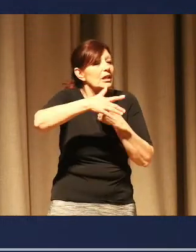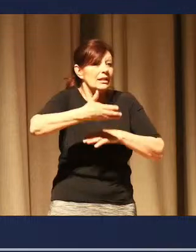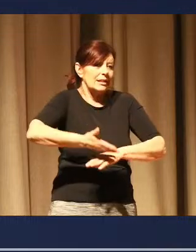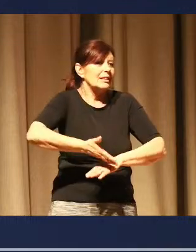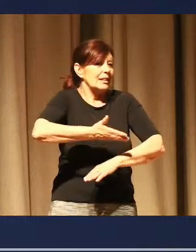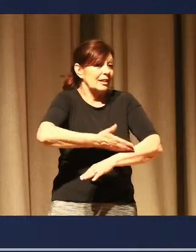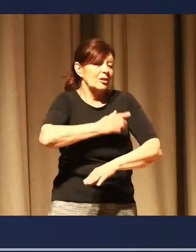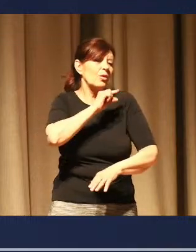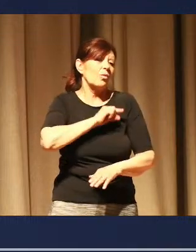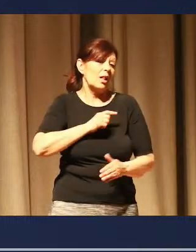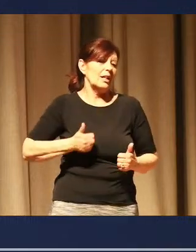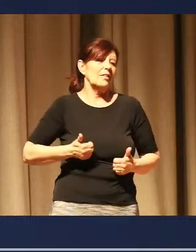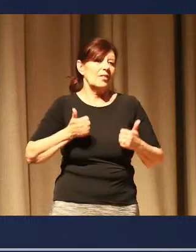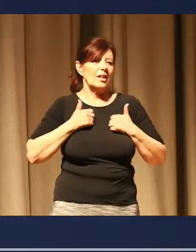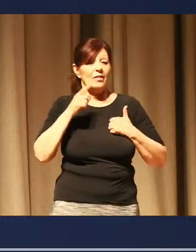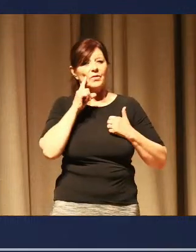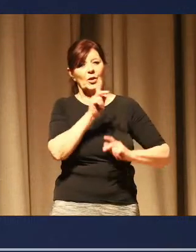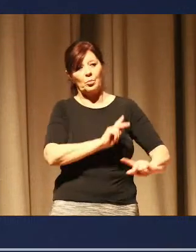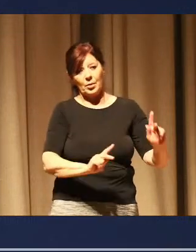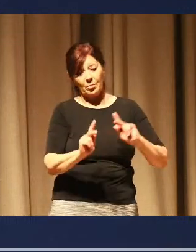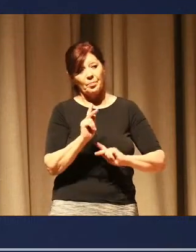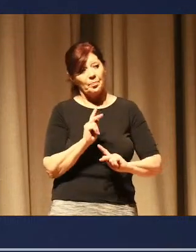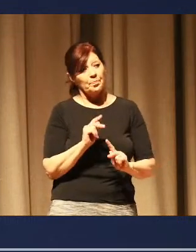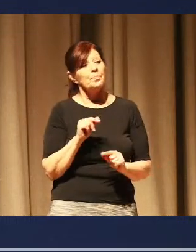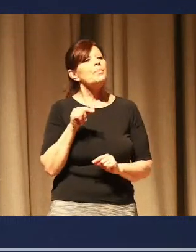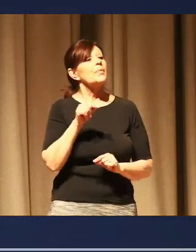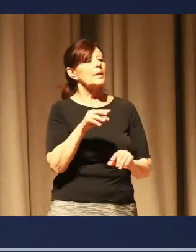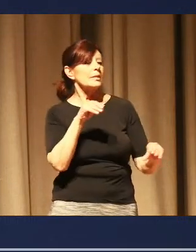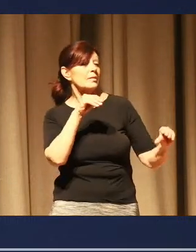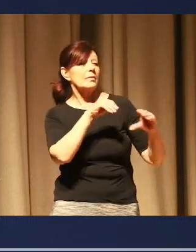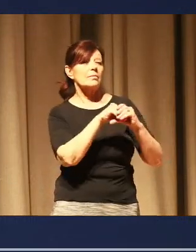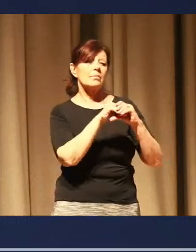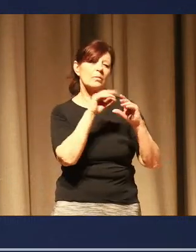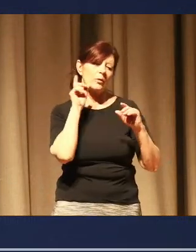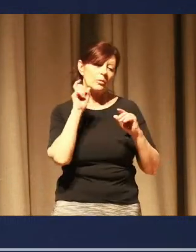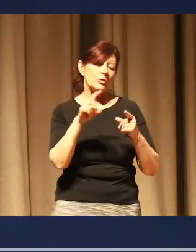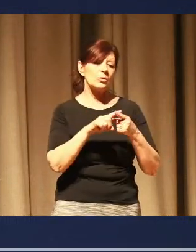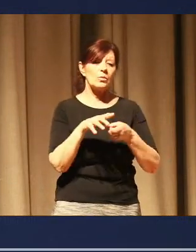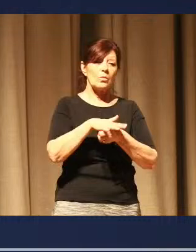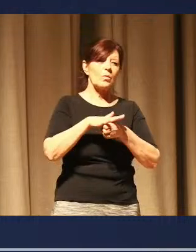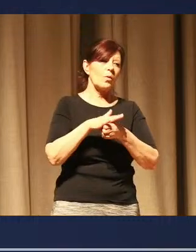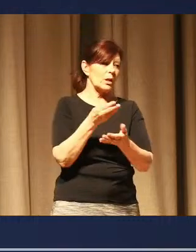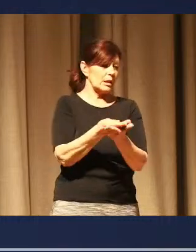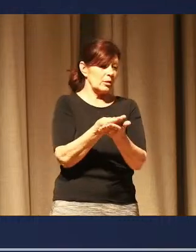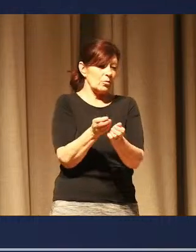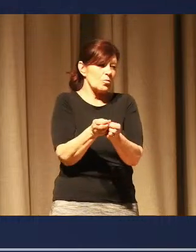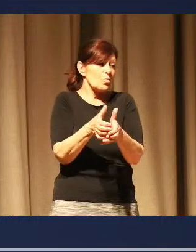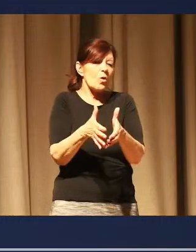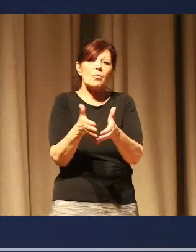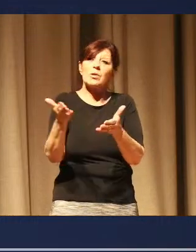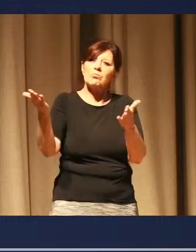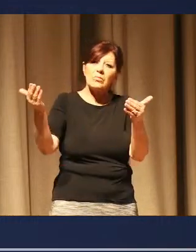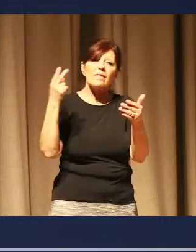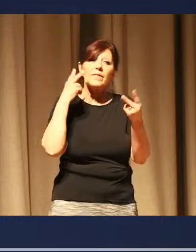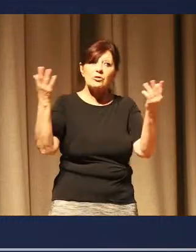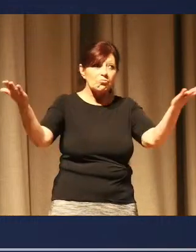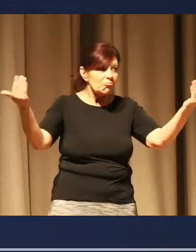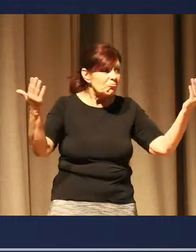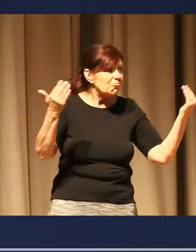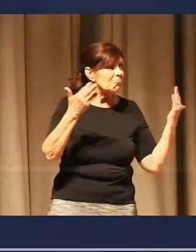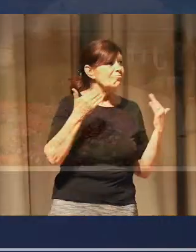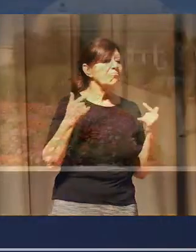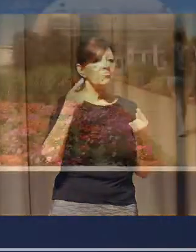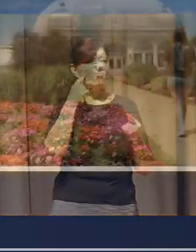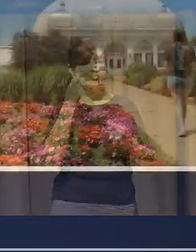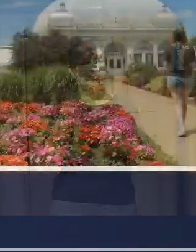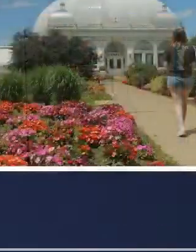the quality of lives for residents. These investments contribute to local economic growth by attracting visitors, generating